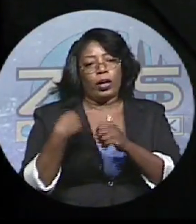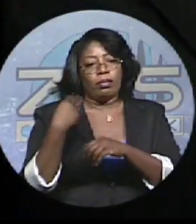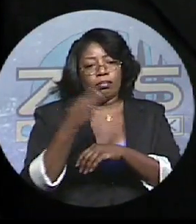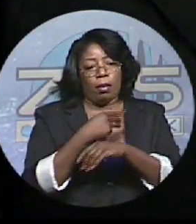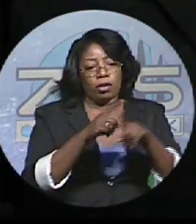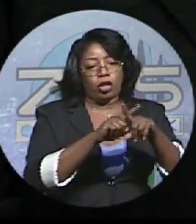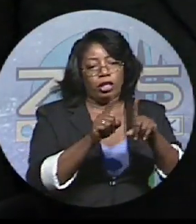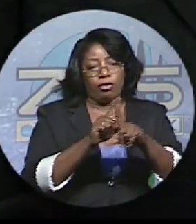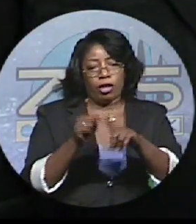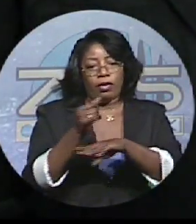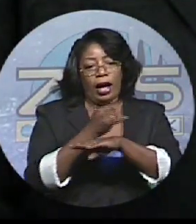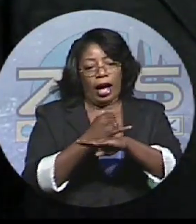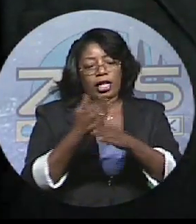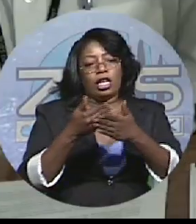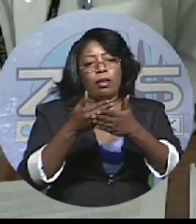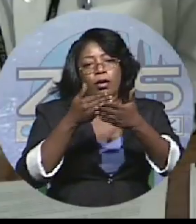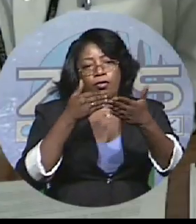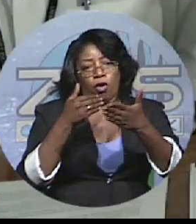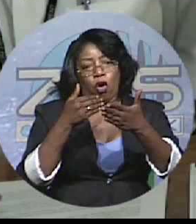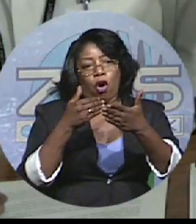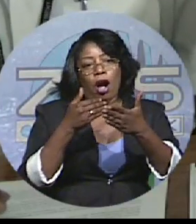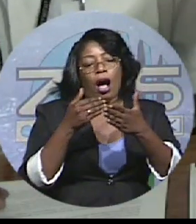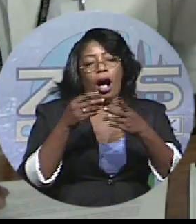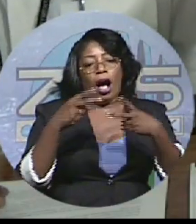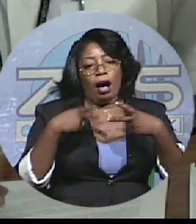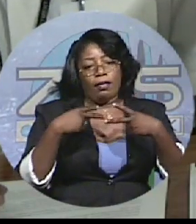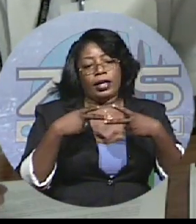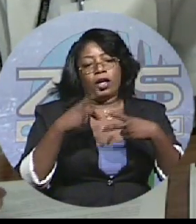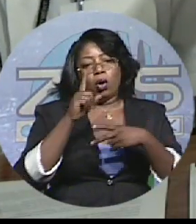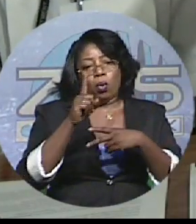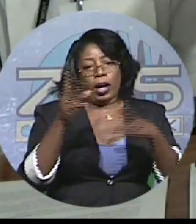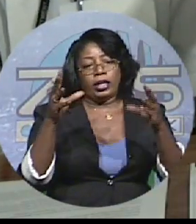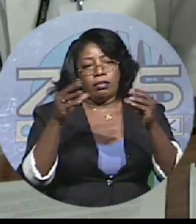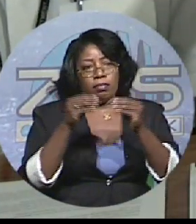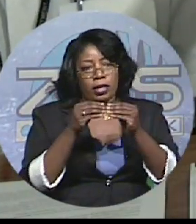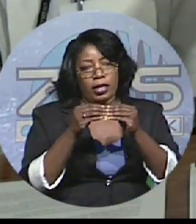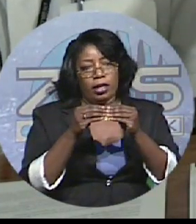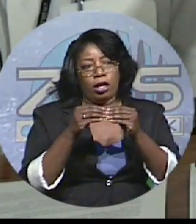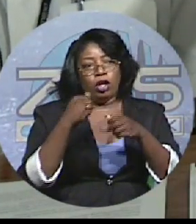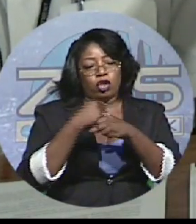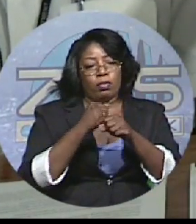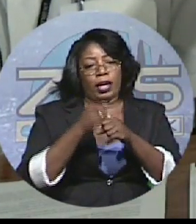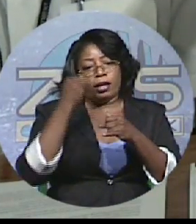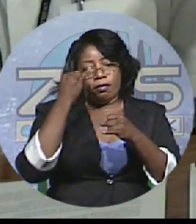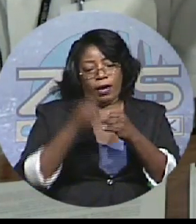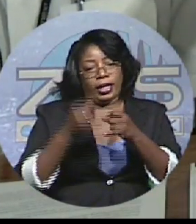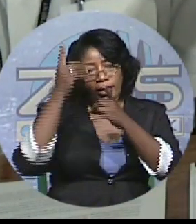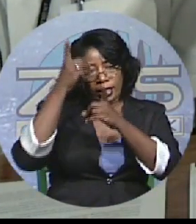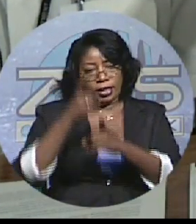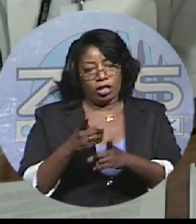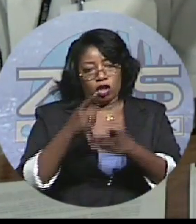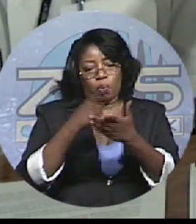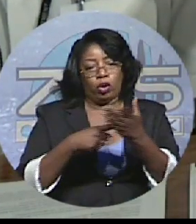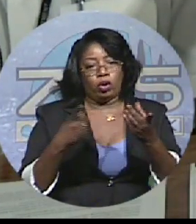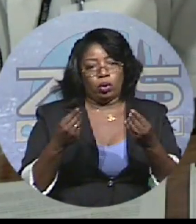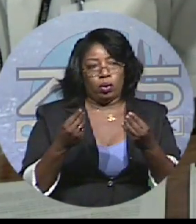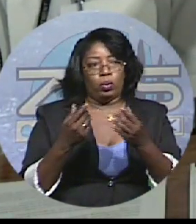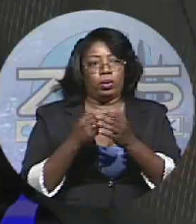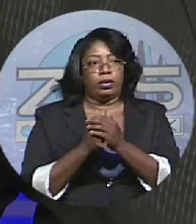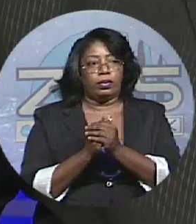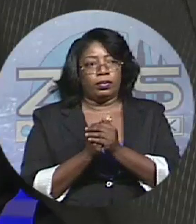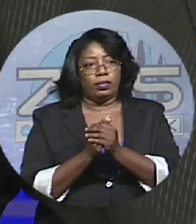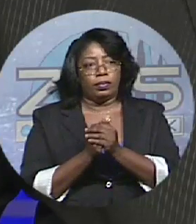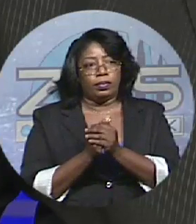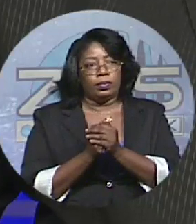different islands before holding a general meeting, but the matter will be put to rest. Cleopatra Murphy, ZNS Network